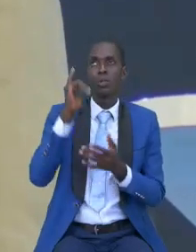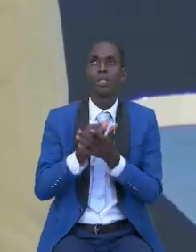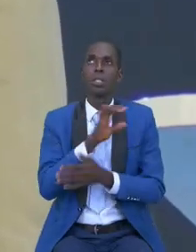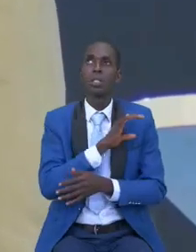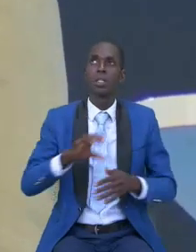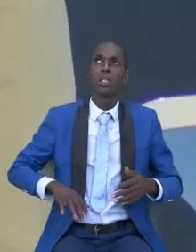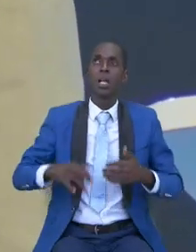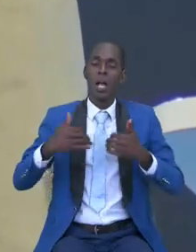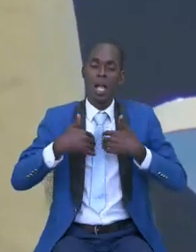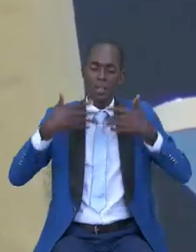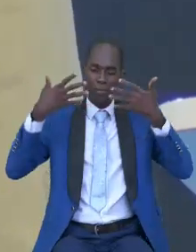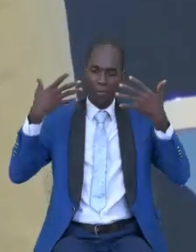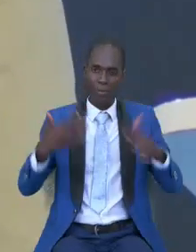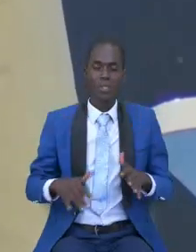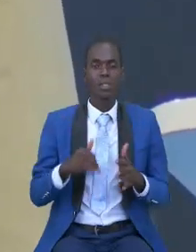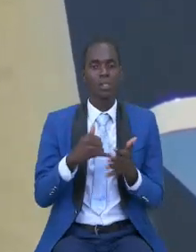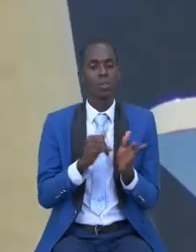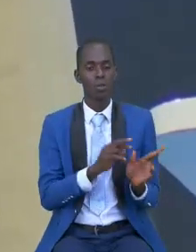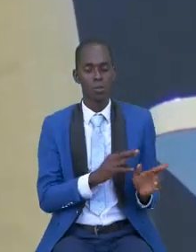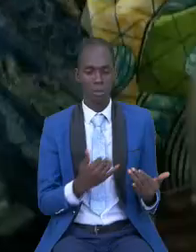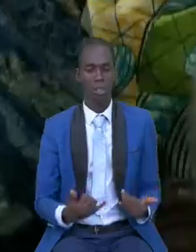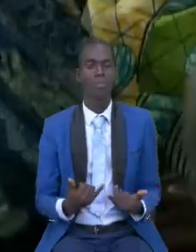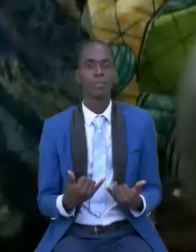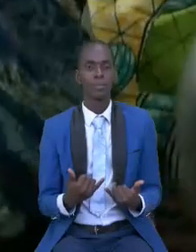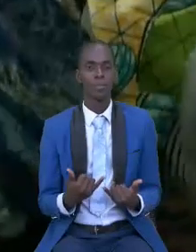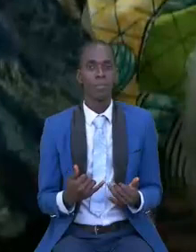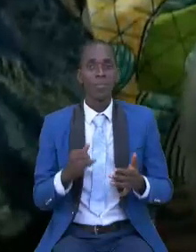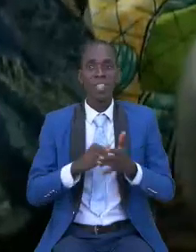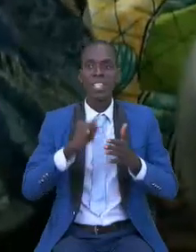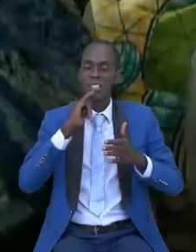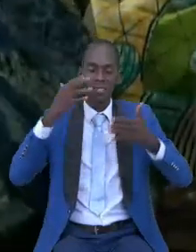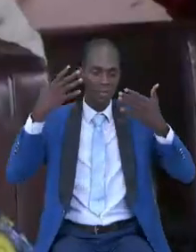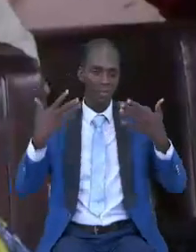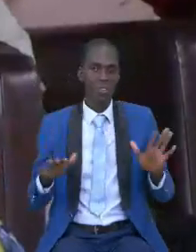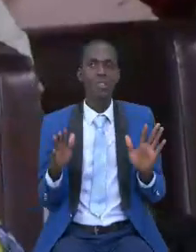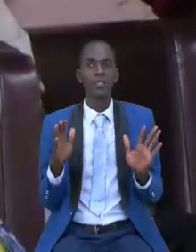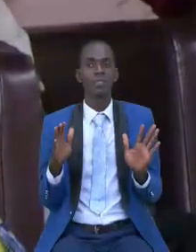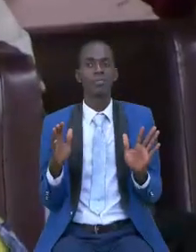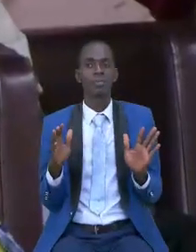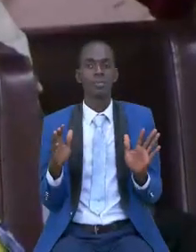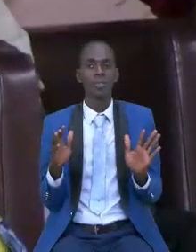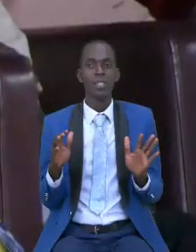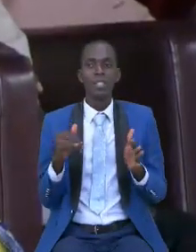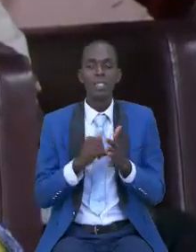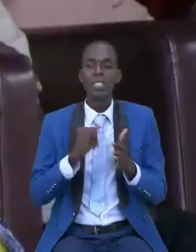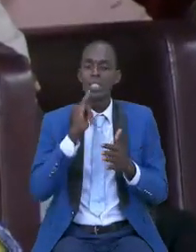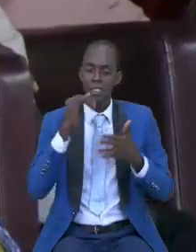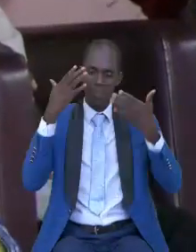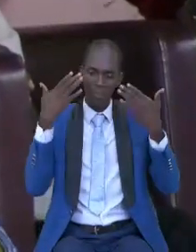has finished it already. It is finished. It is